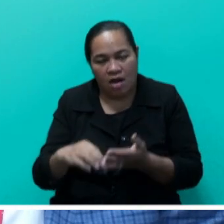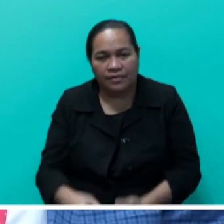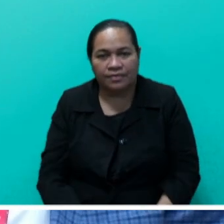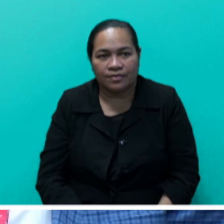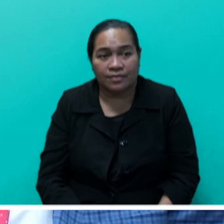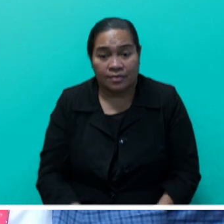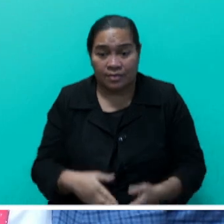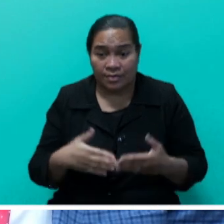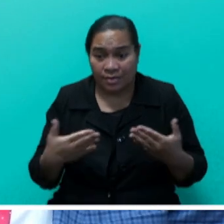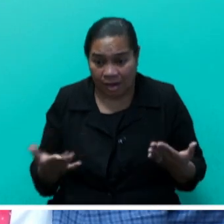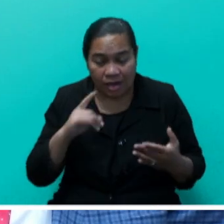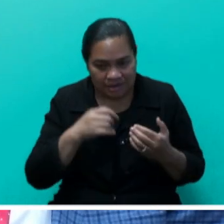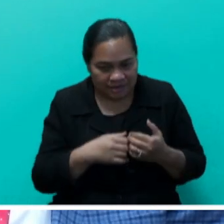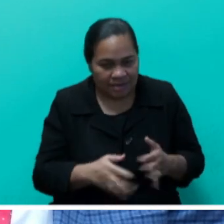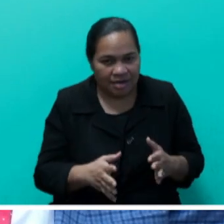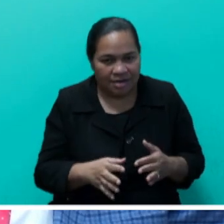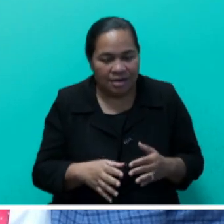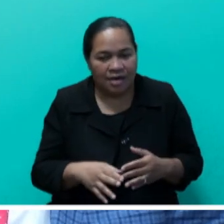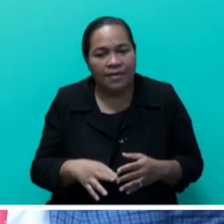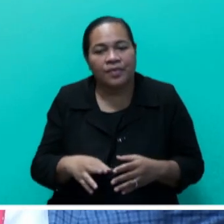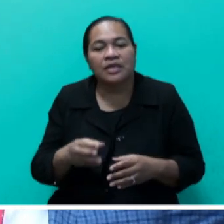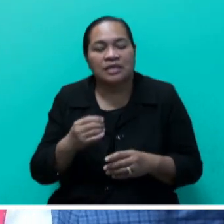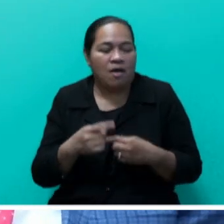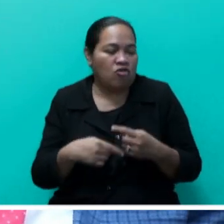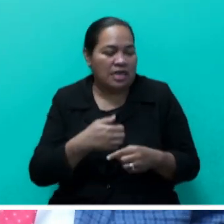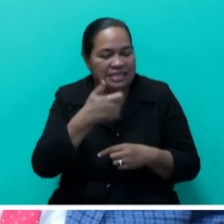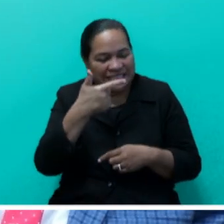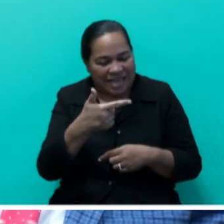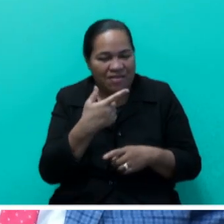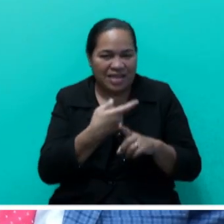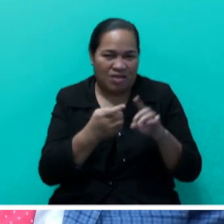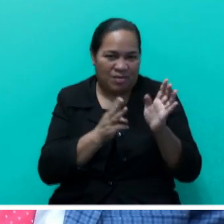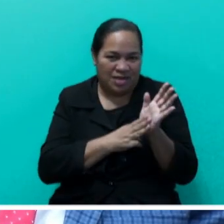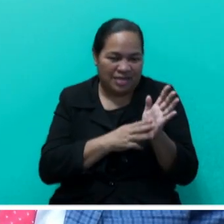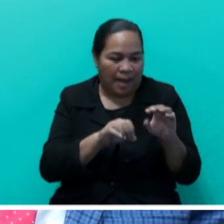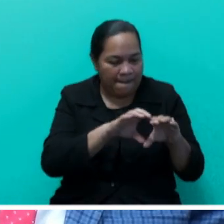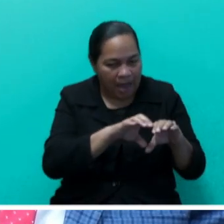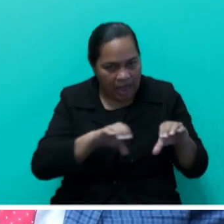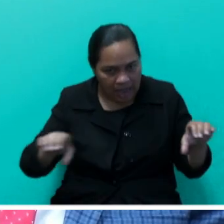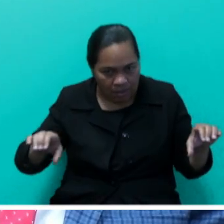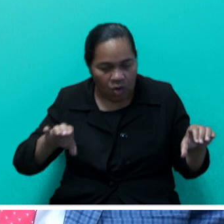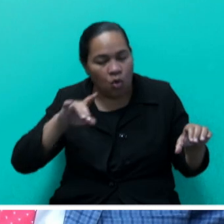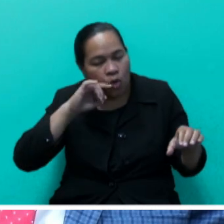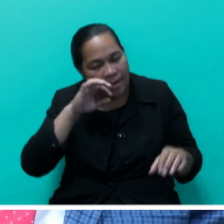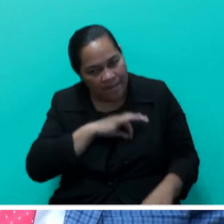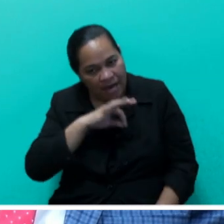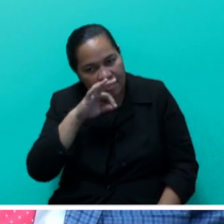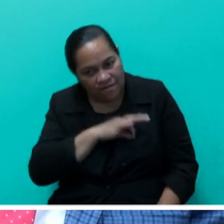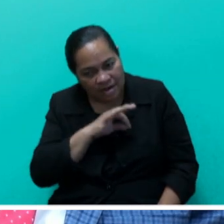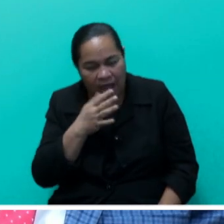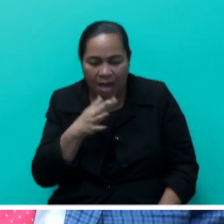Is now in the initial stage and will involve 7 kilometers of pipe laying to benefit close